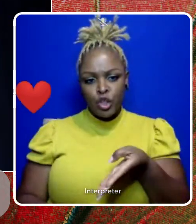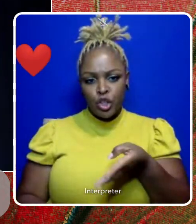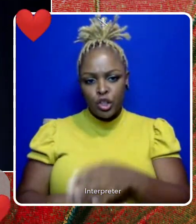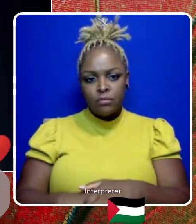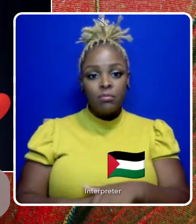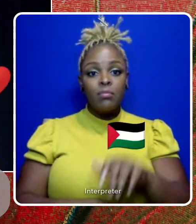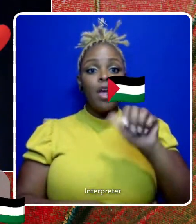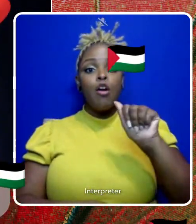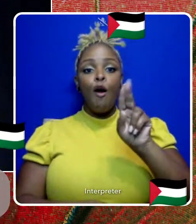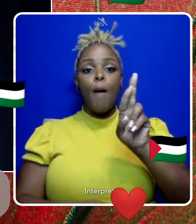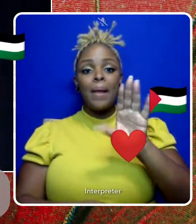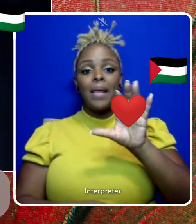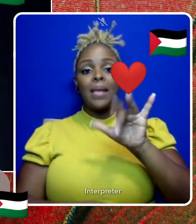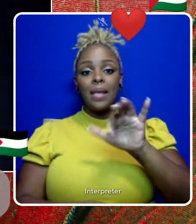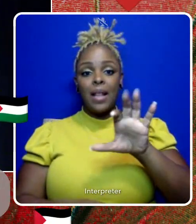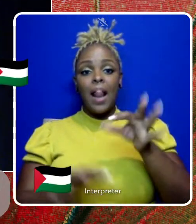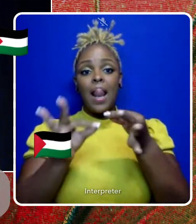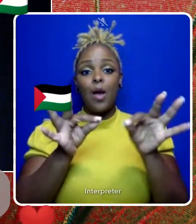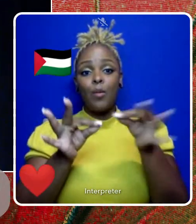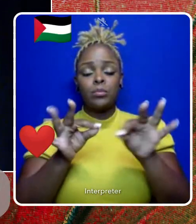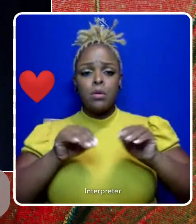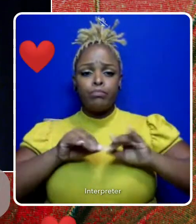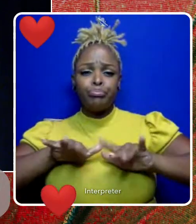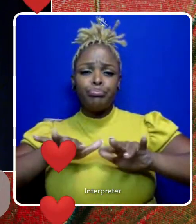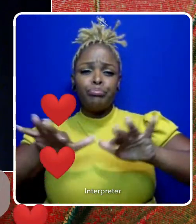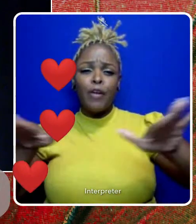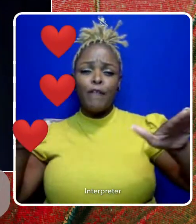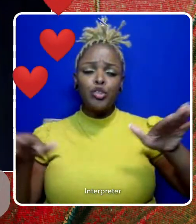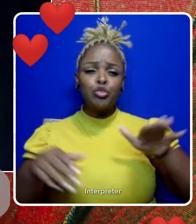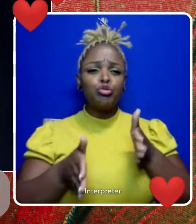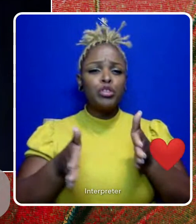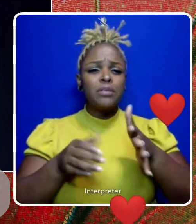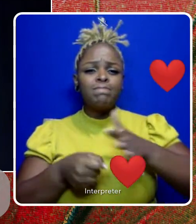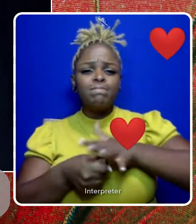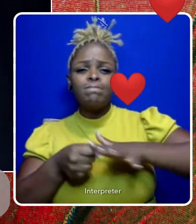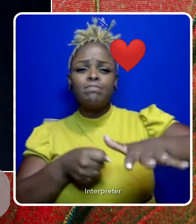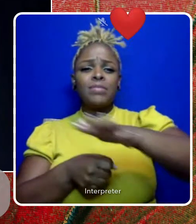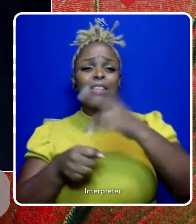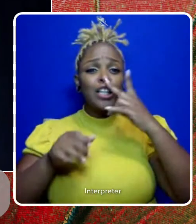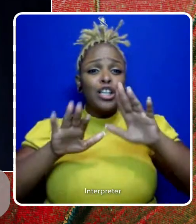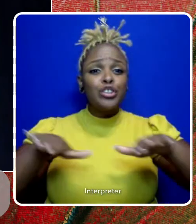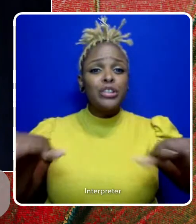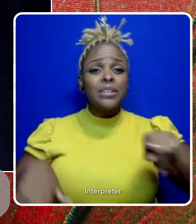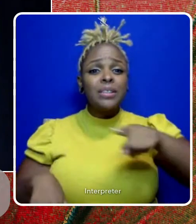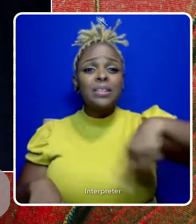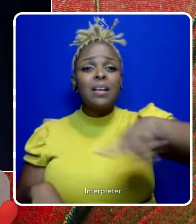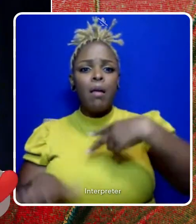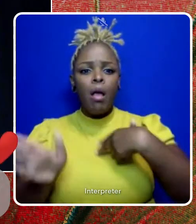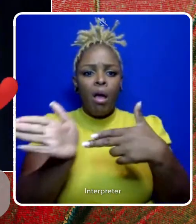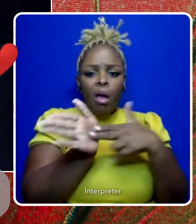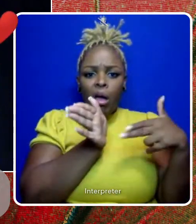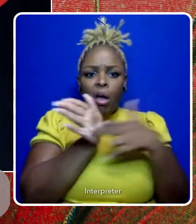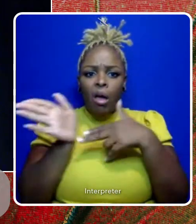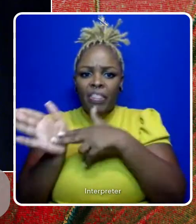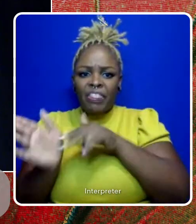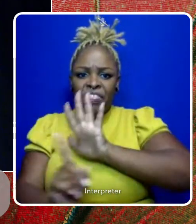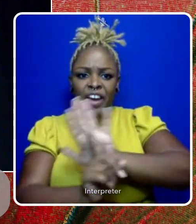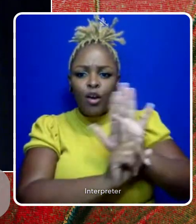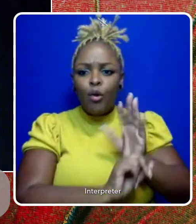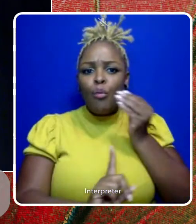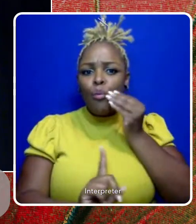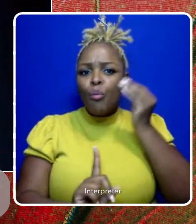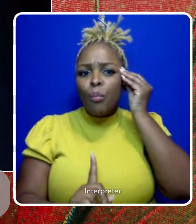the children as they play, like the wings you made out of them. Who are you to make a profit out of their innocence?